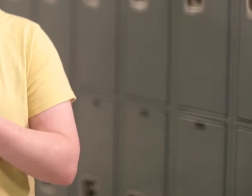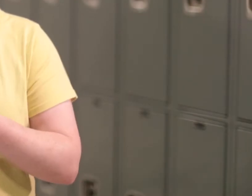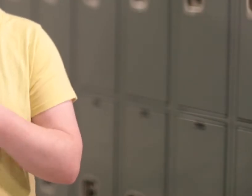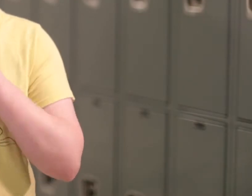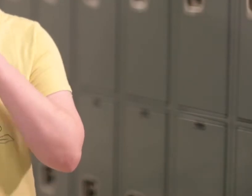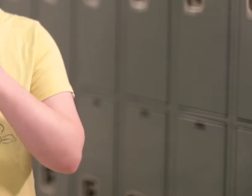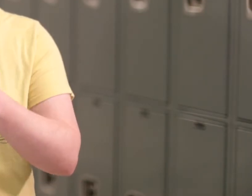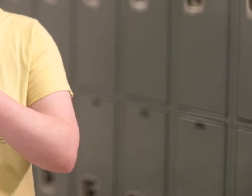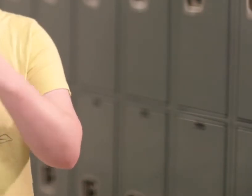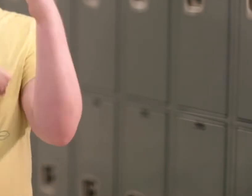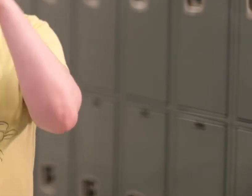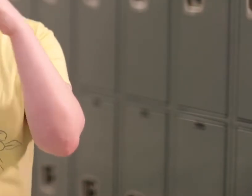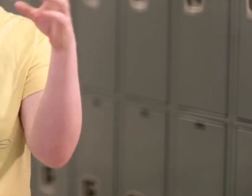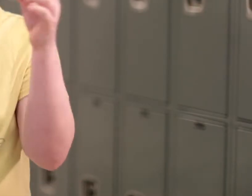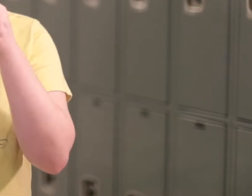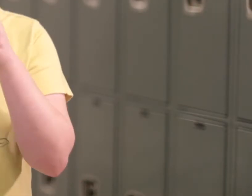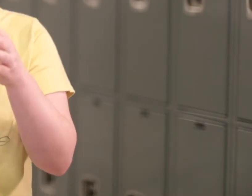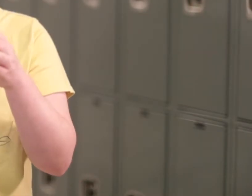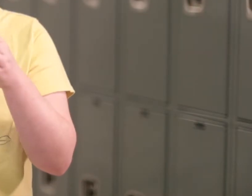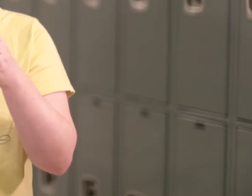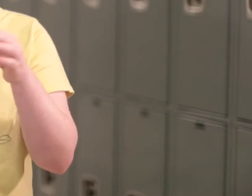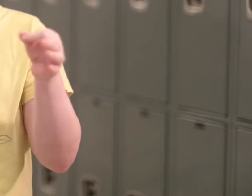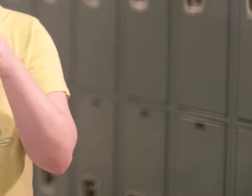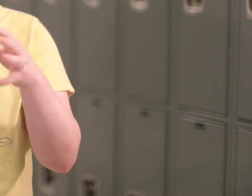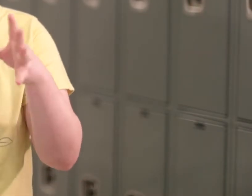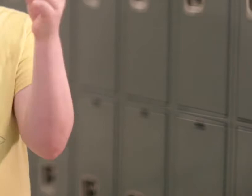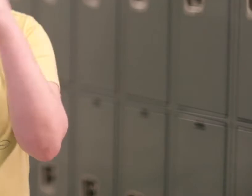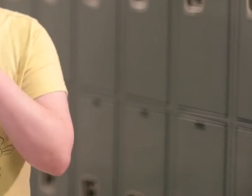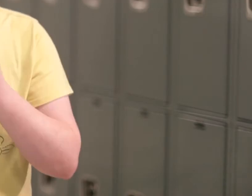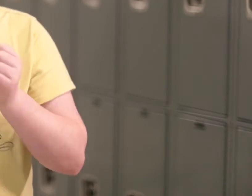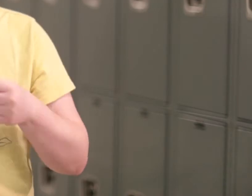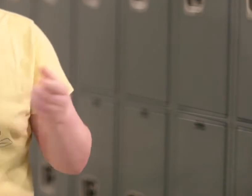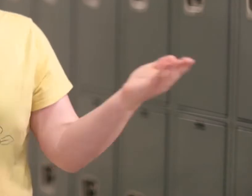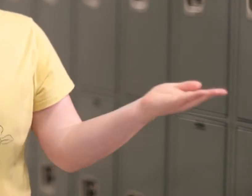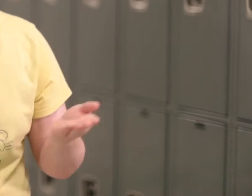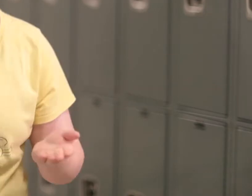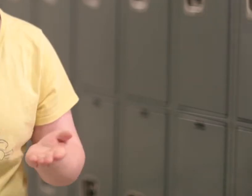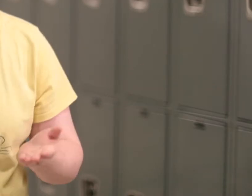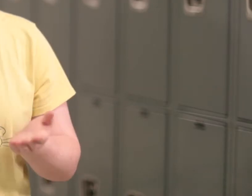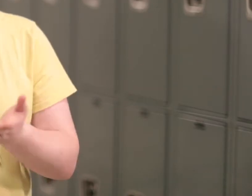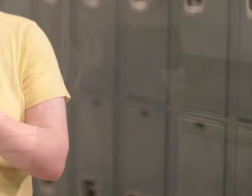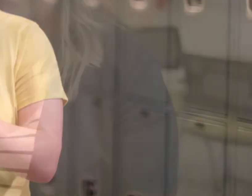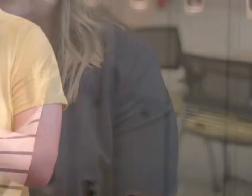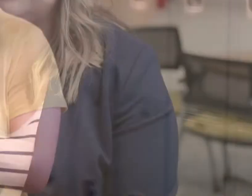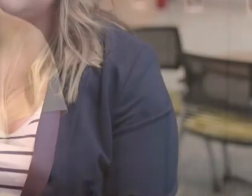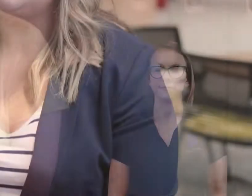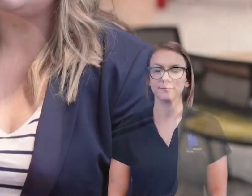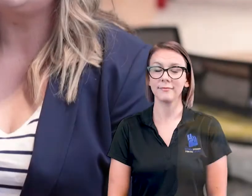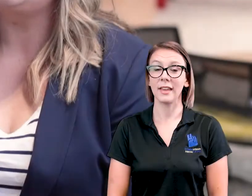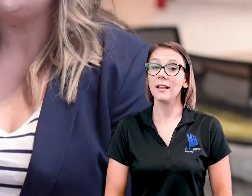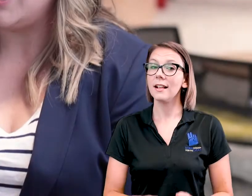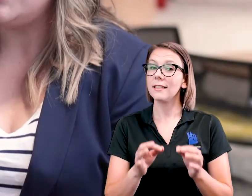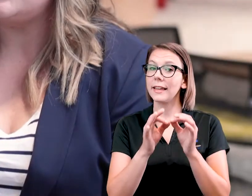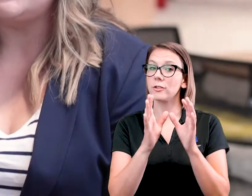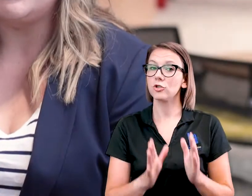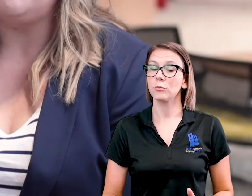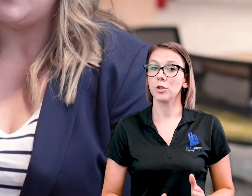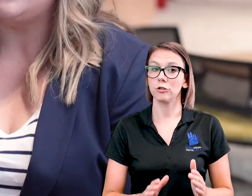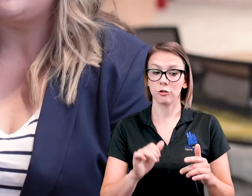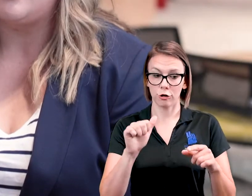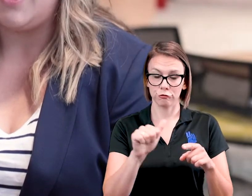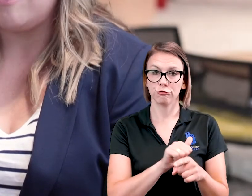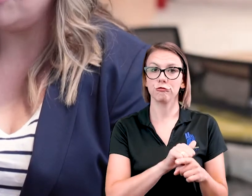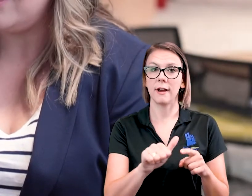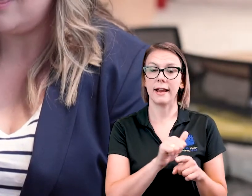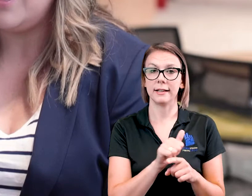Sometimes I like to have a note taker if there's things that I keep missing because I'm watching the interpreter. Sometimes that's helpful. The interpreters are trained to